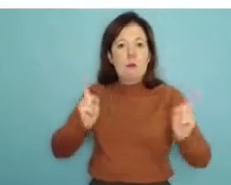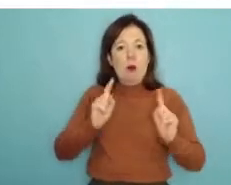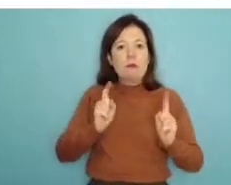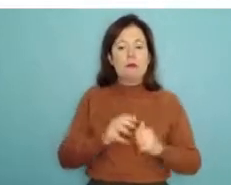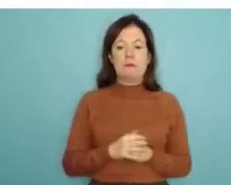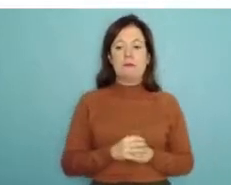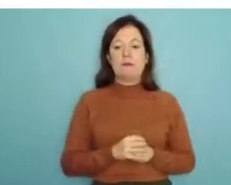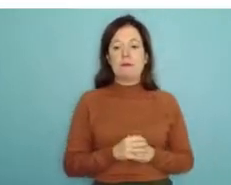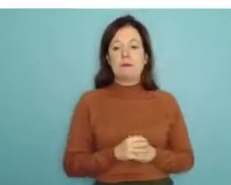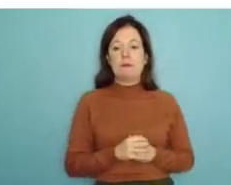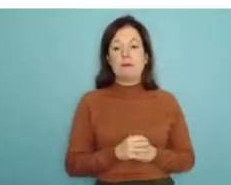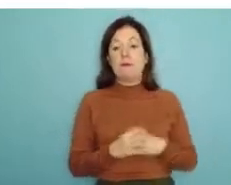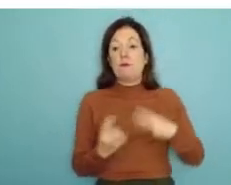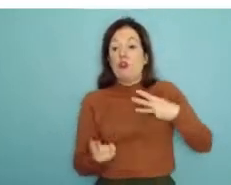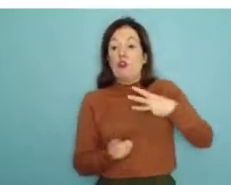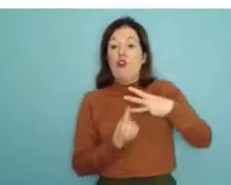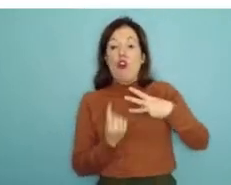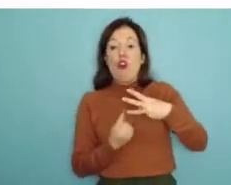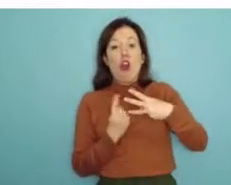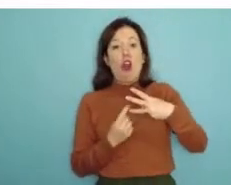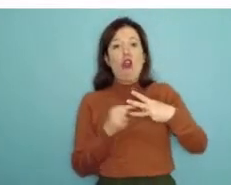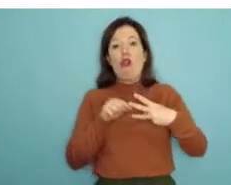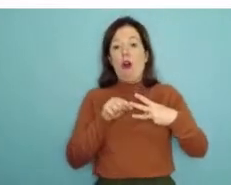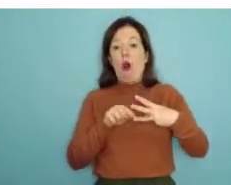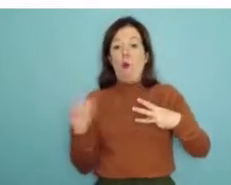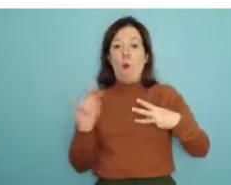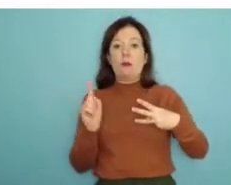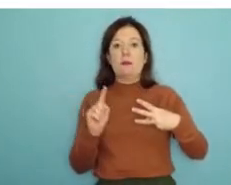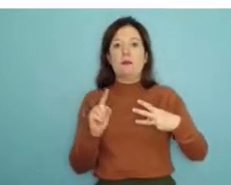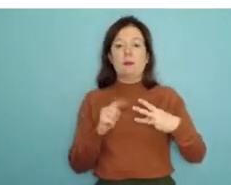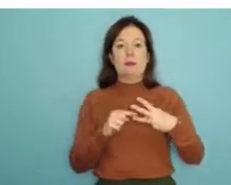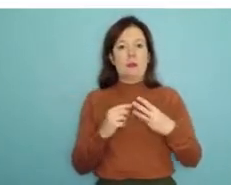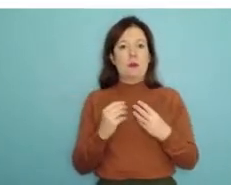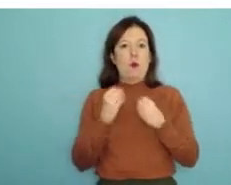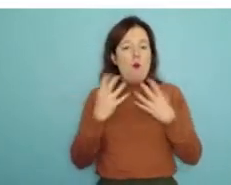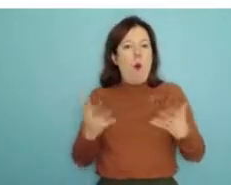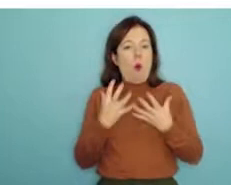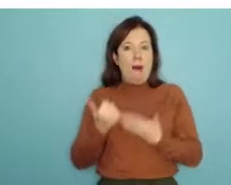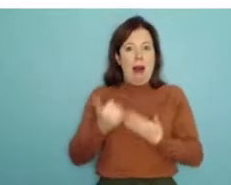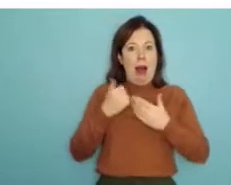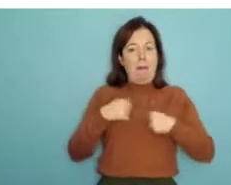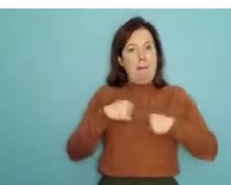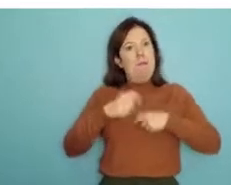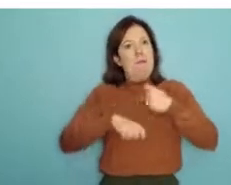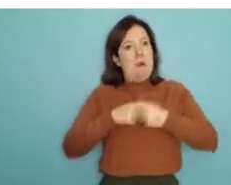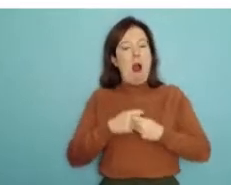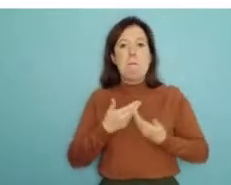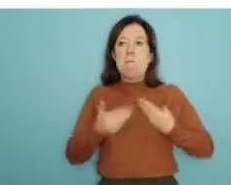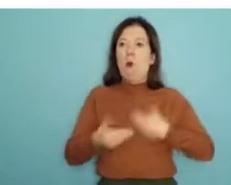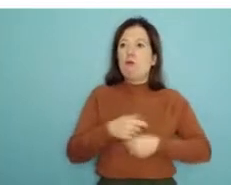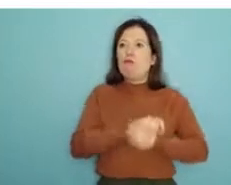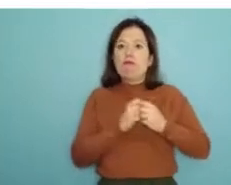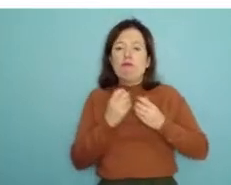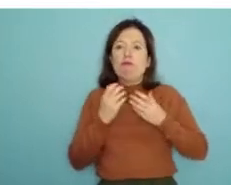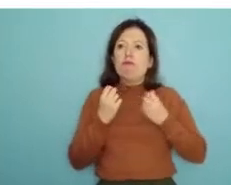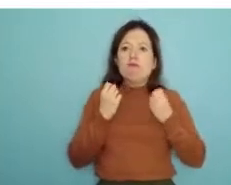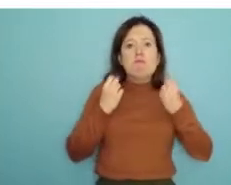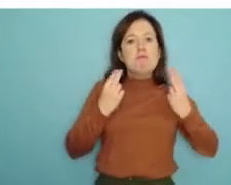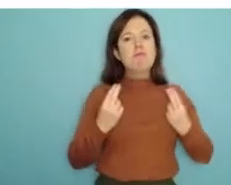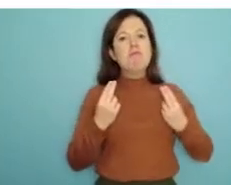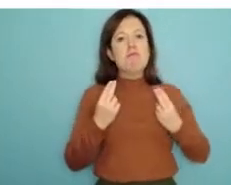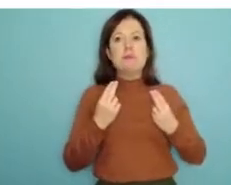that I think was a chance for me to be bolder, for me to get some encouragement and to